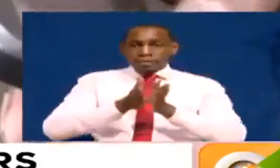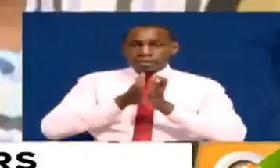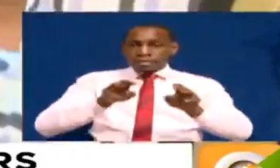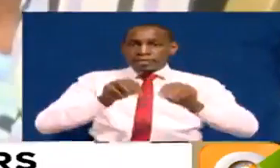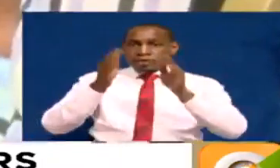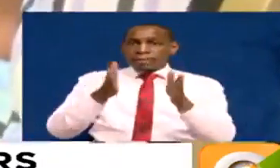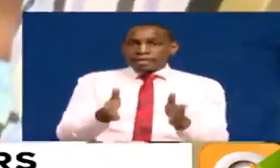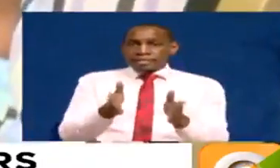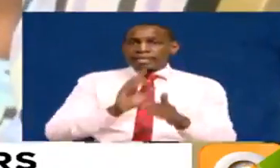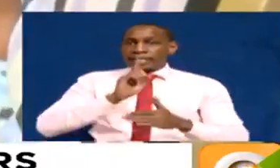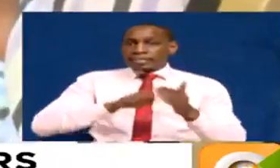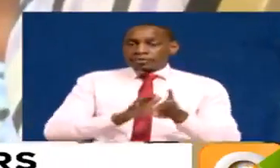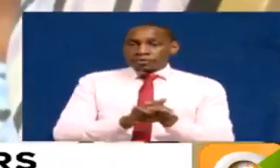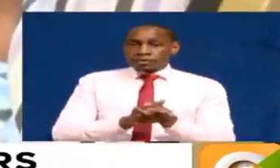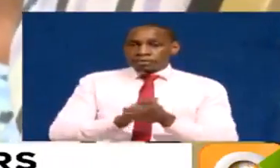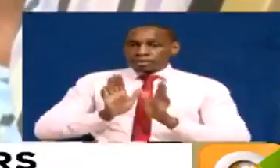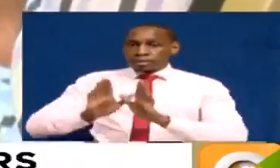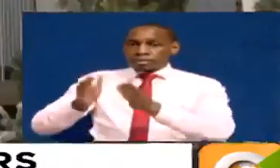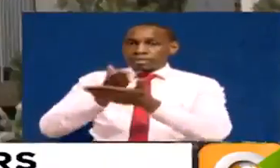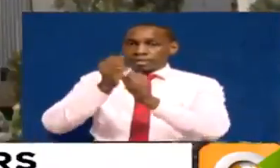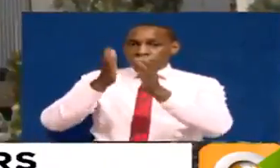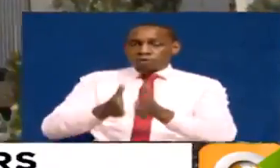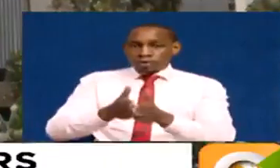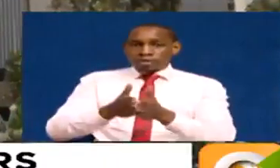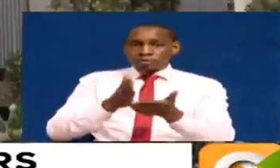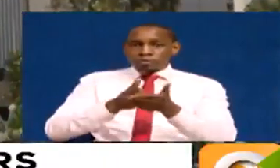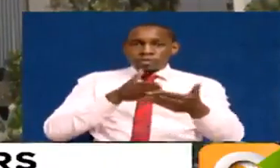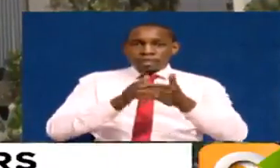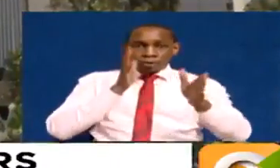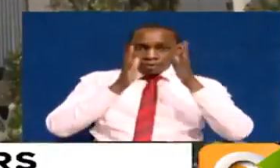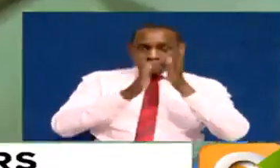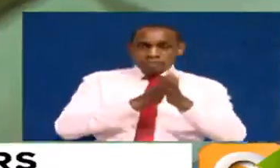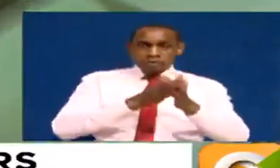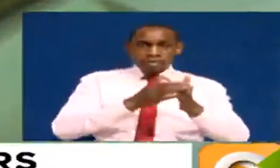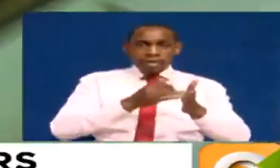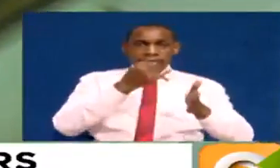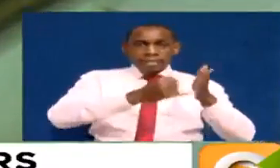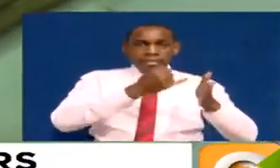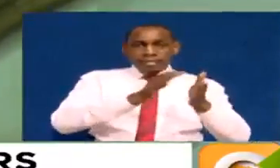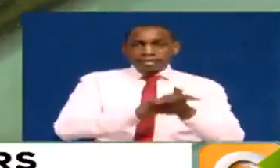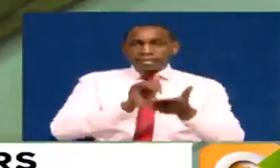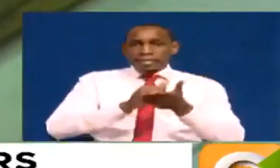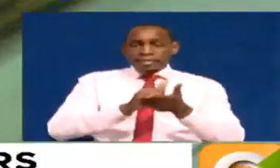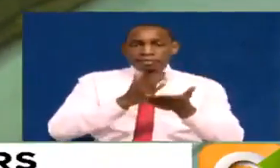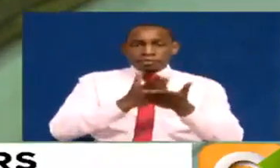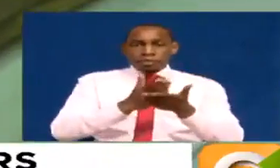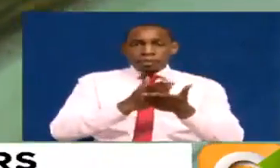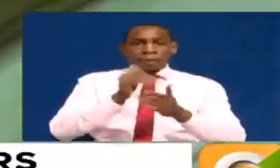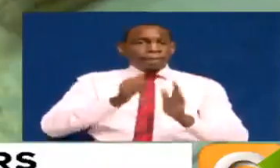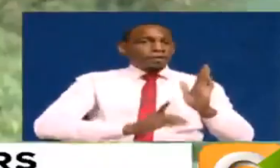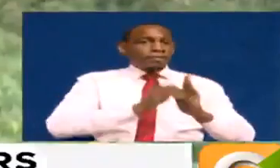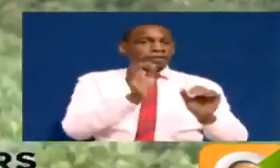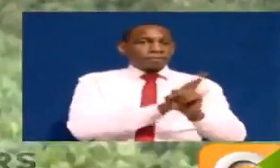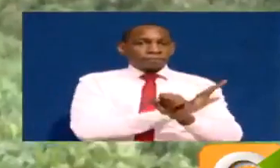Manager Ivan Boa says seclusion from players will stifle innovation on the industry that is still in its infancy